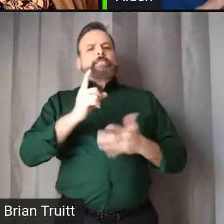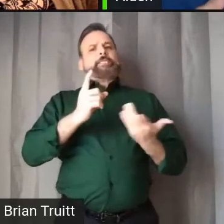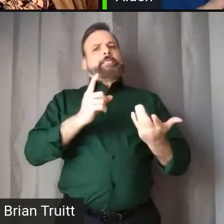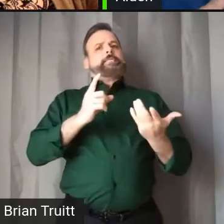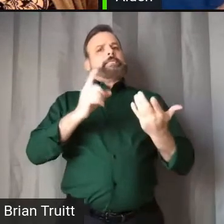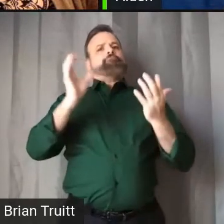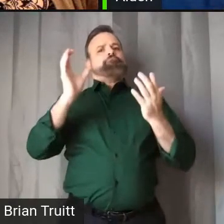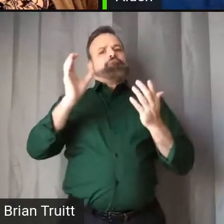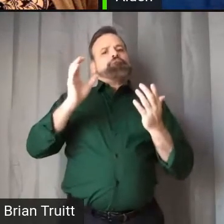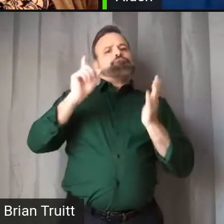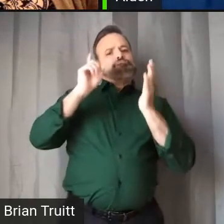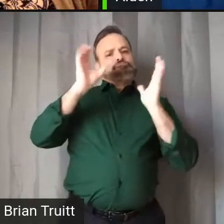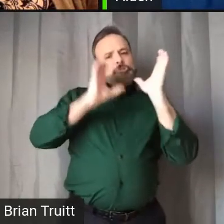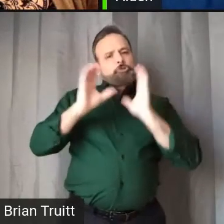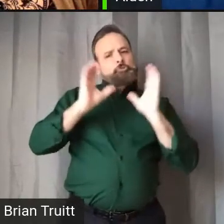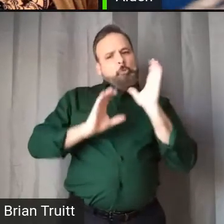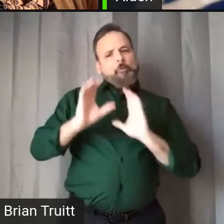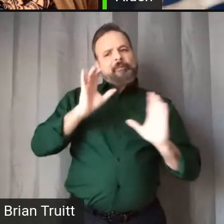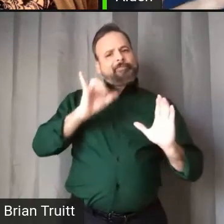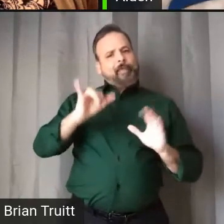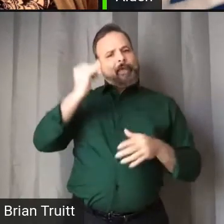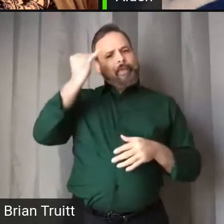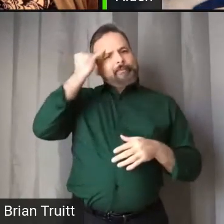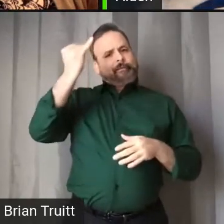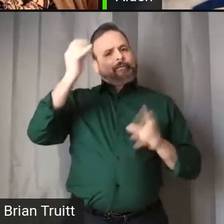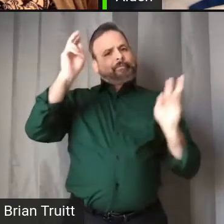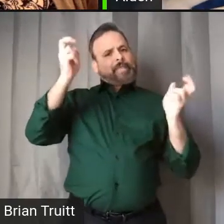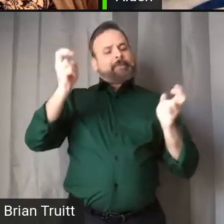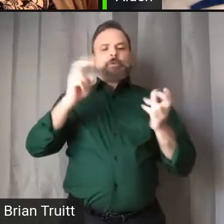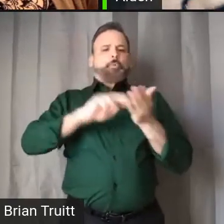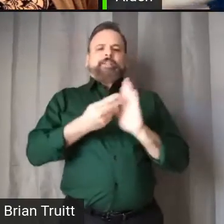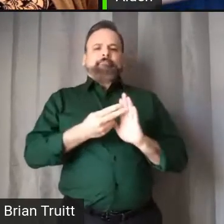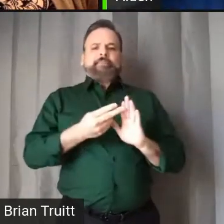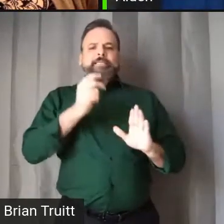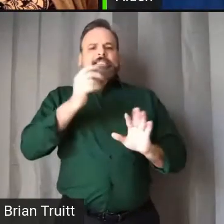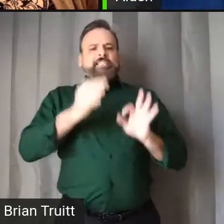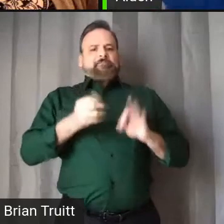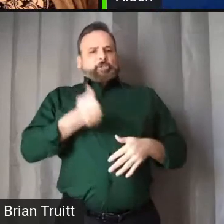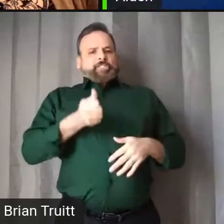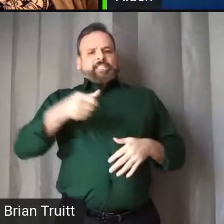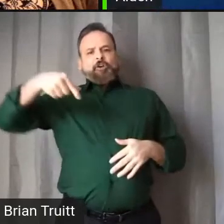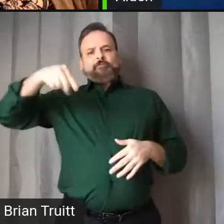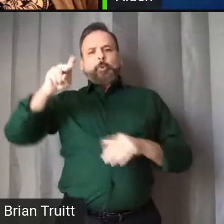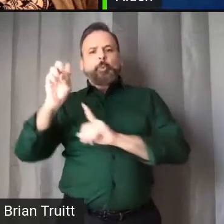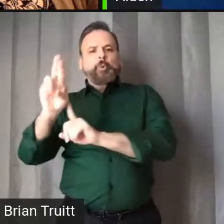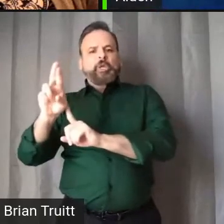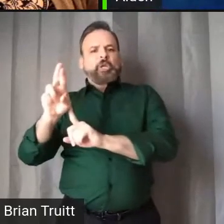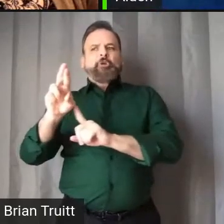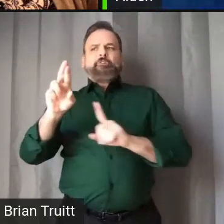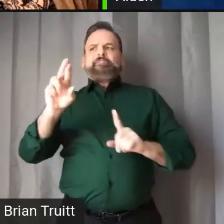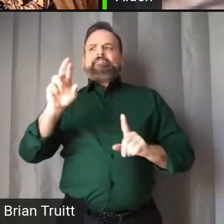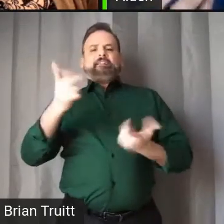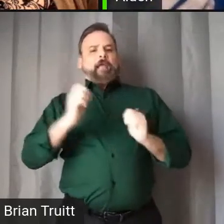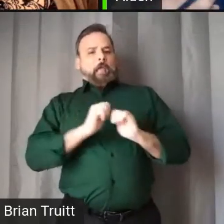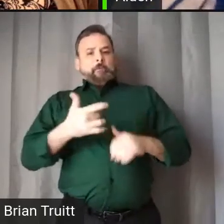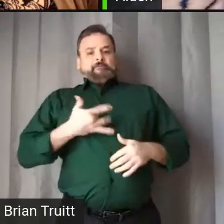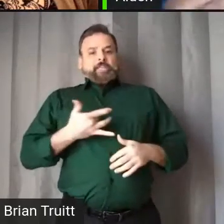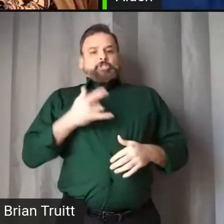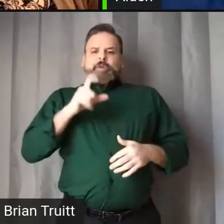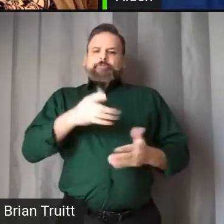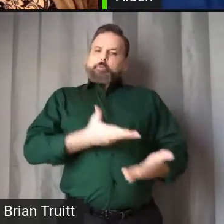queer and what it means to like, and what it feels like to have to feel like you have to prove yourself in order to